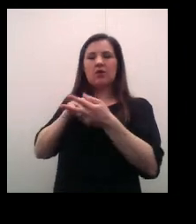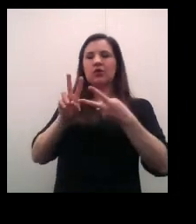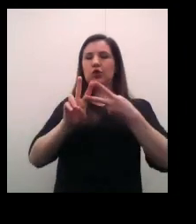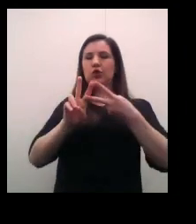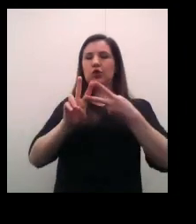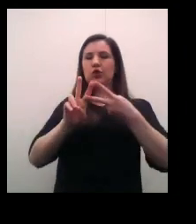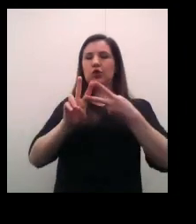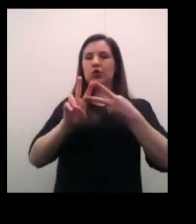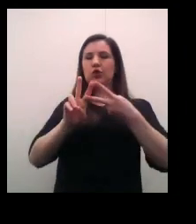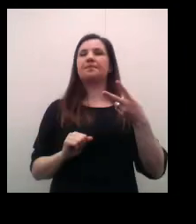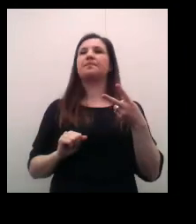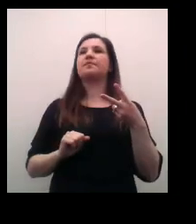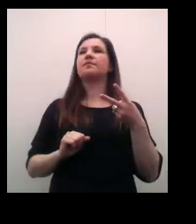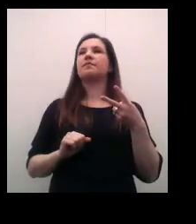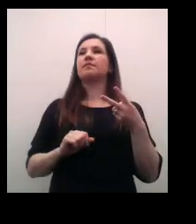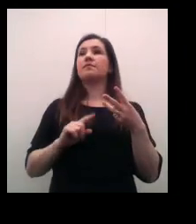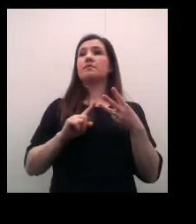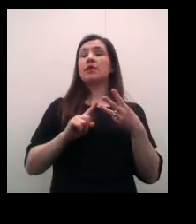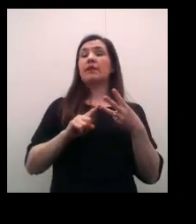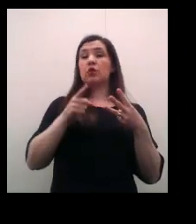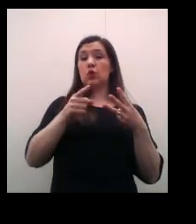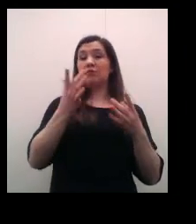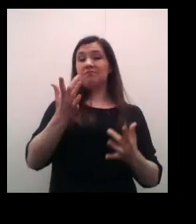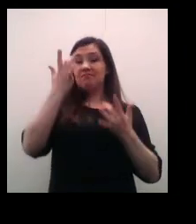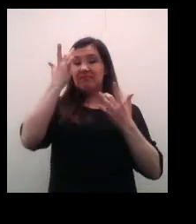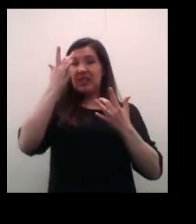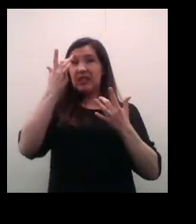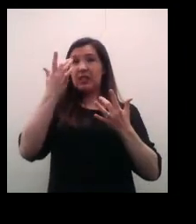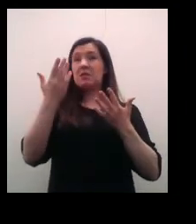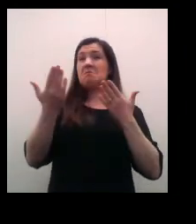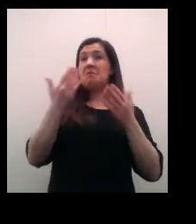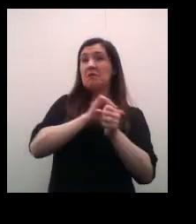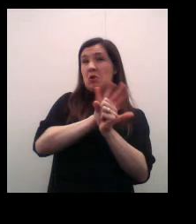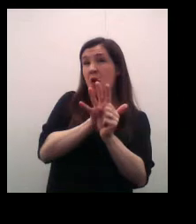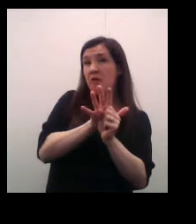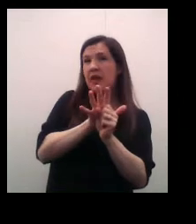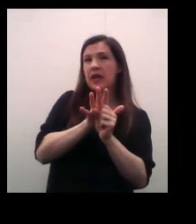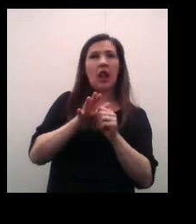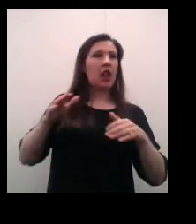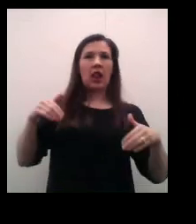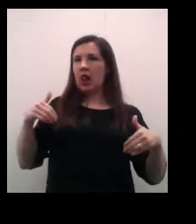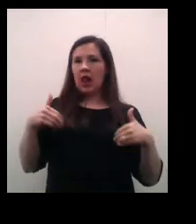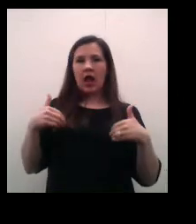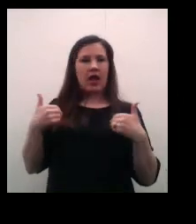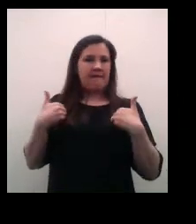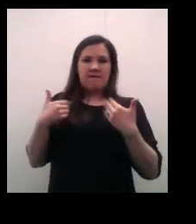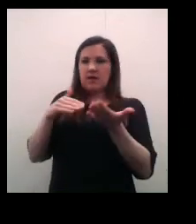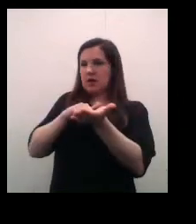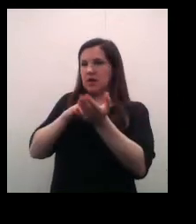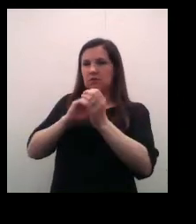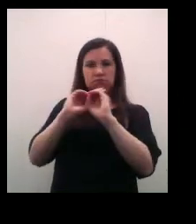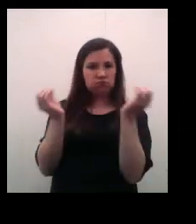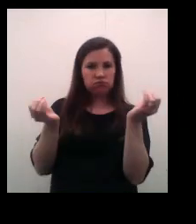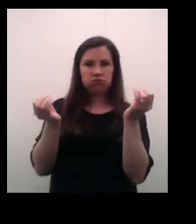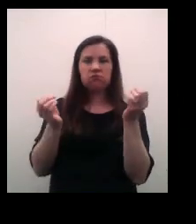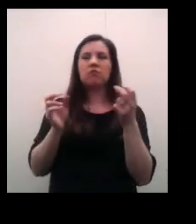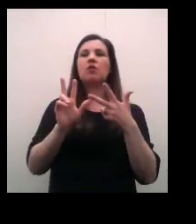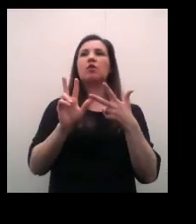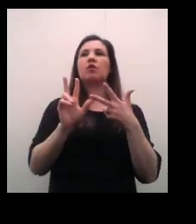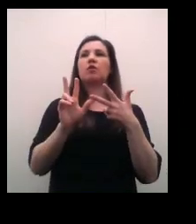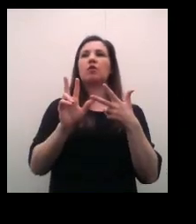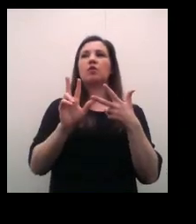option 2. If you are ill with COVID-19 symptoms and you do not have a primary care provider, you'll be prompted